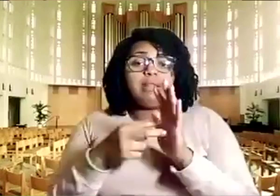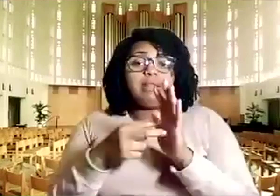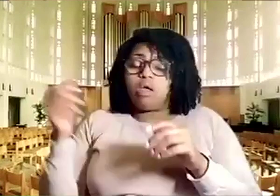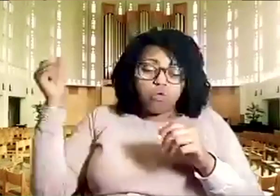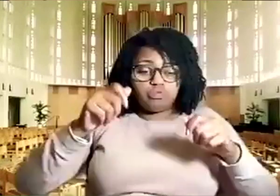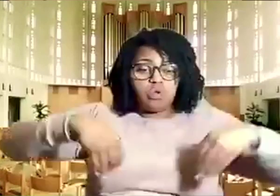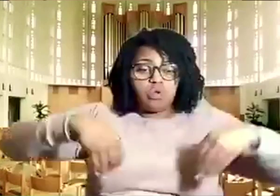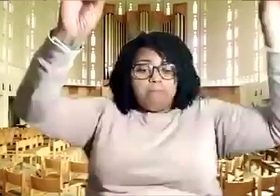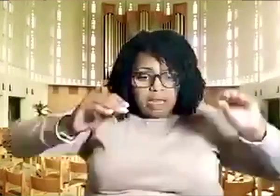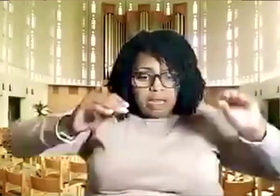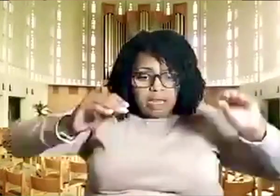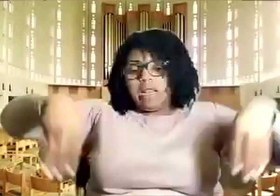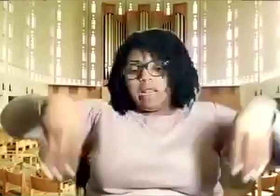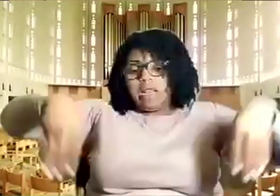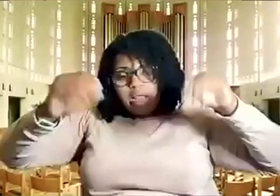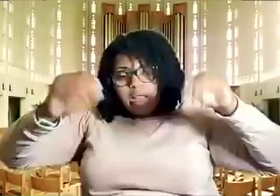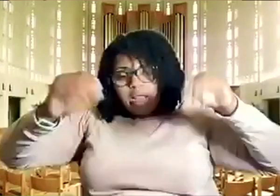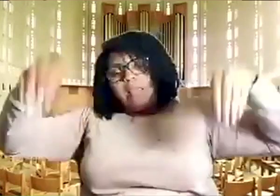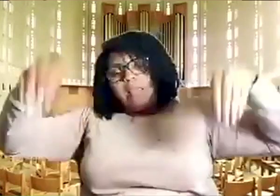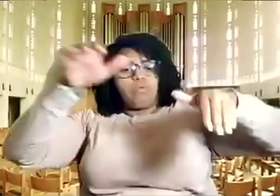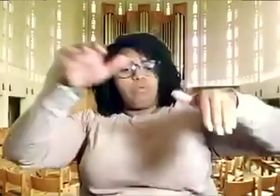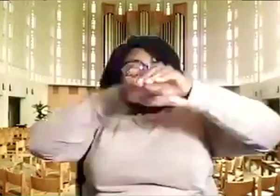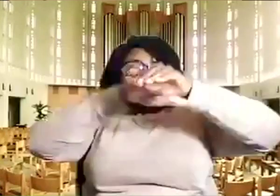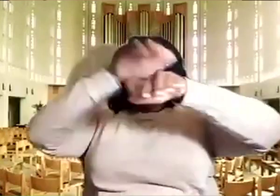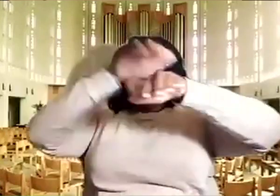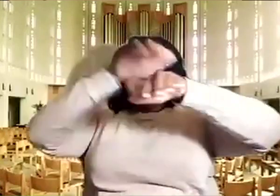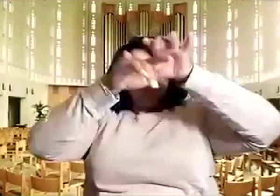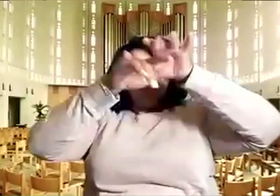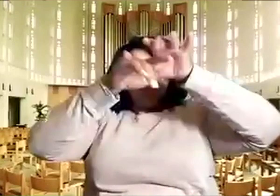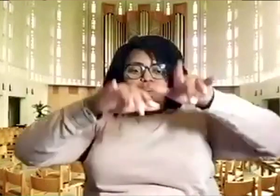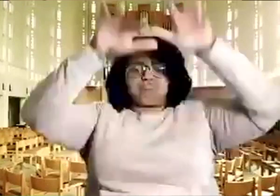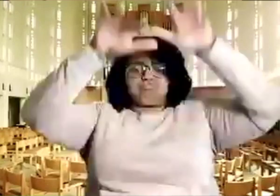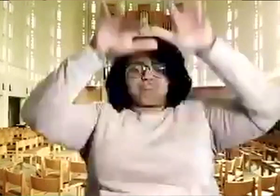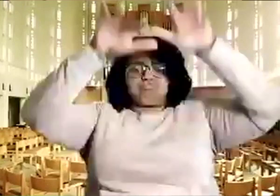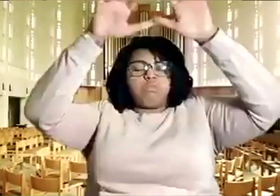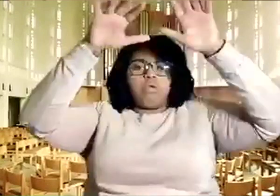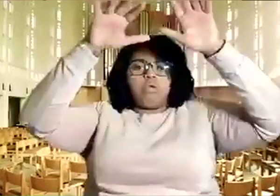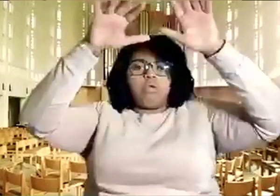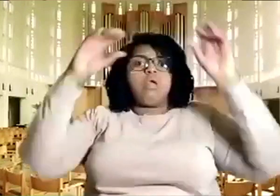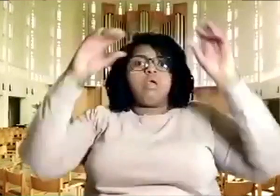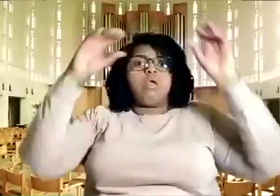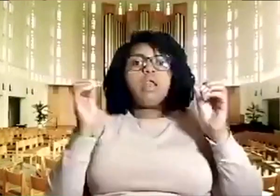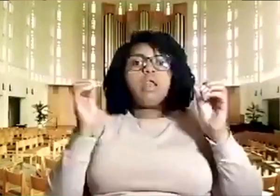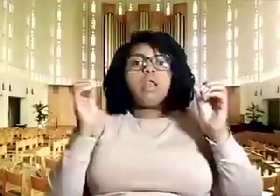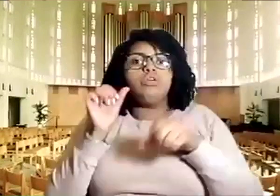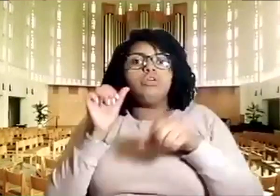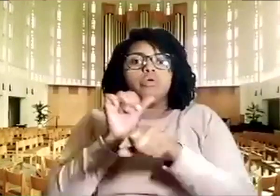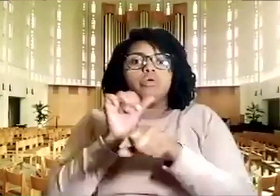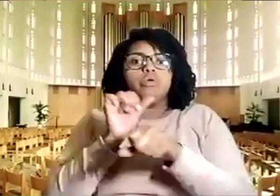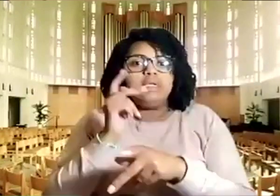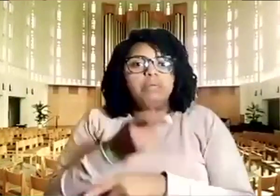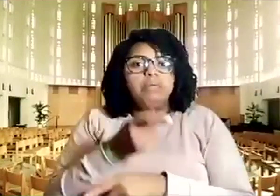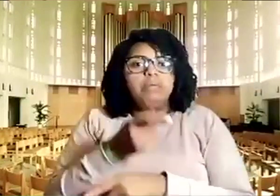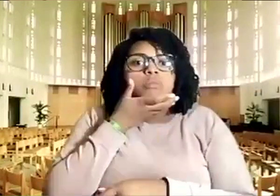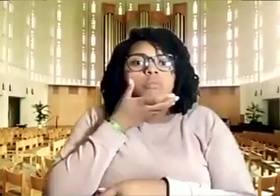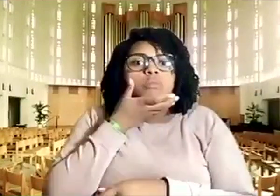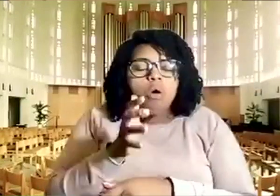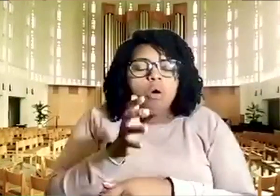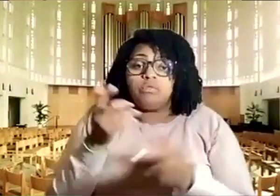And nothing's working. So what do they do? Certainly they must have called for a